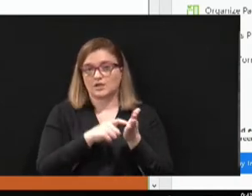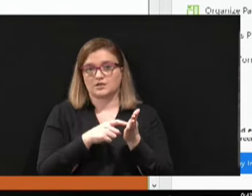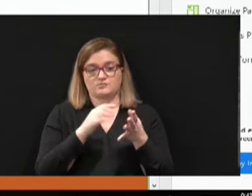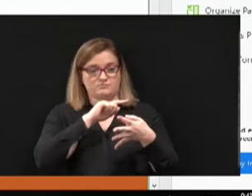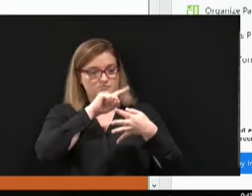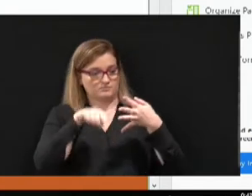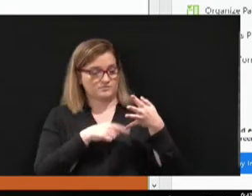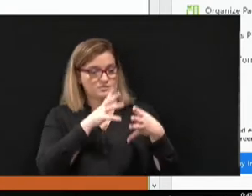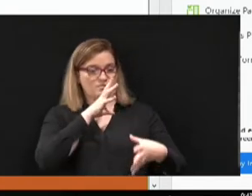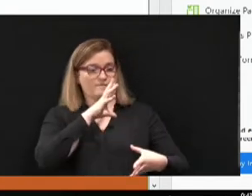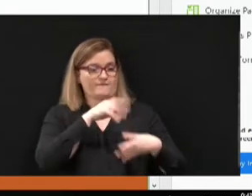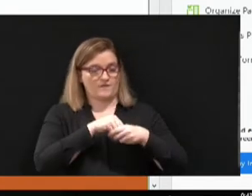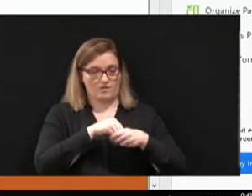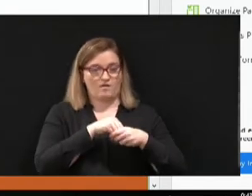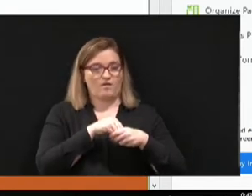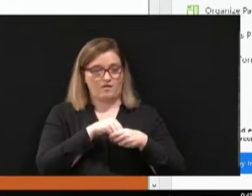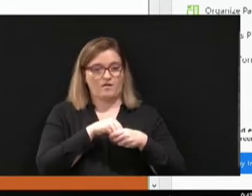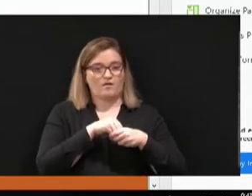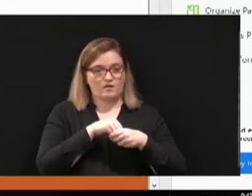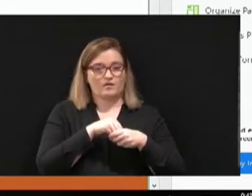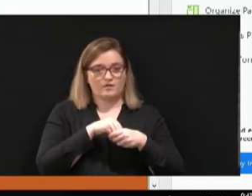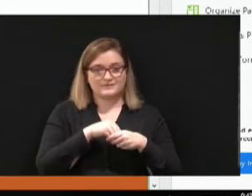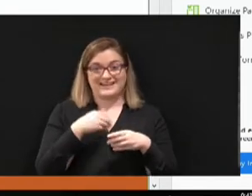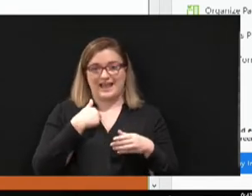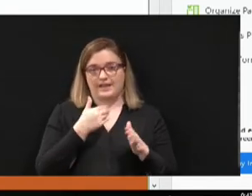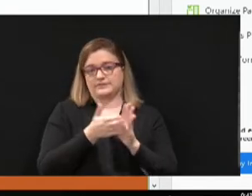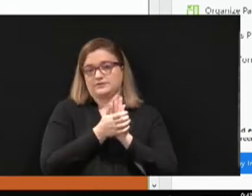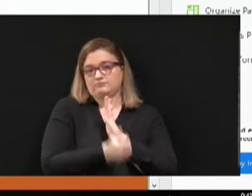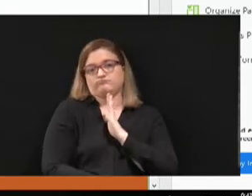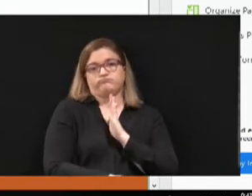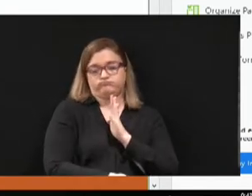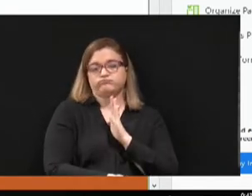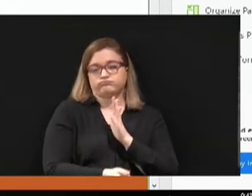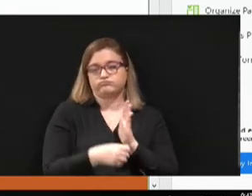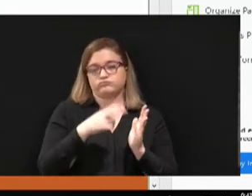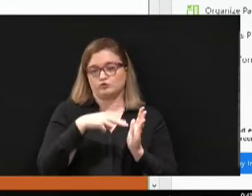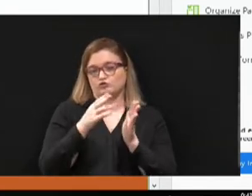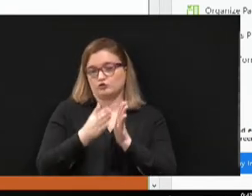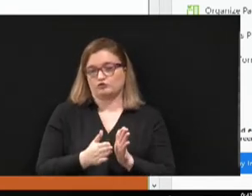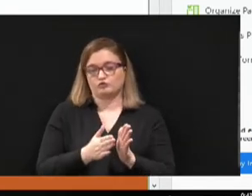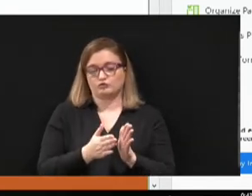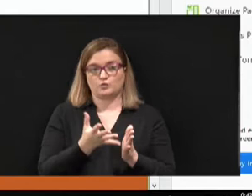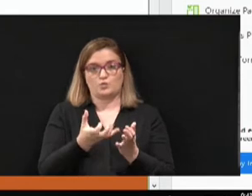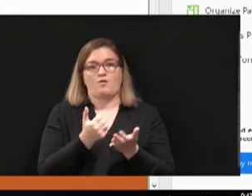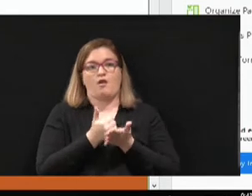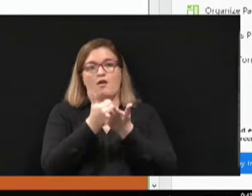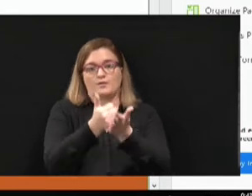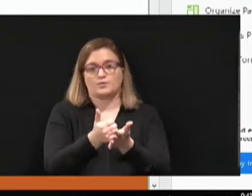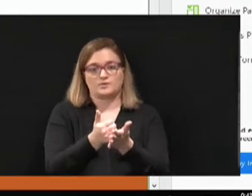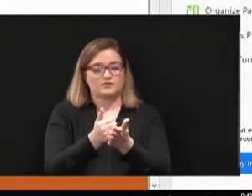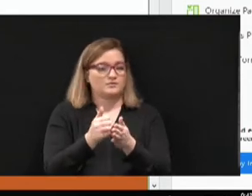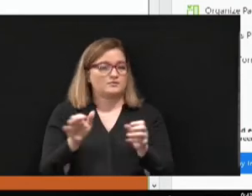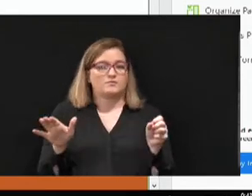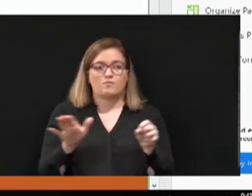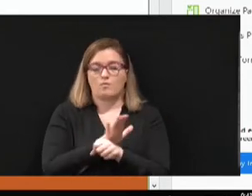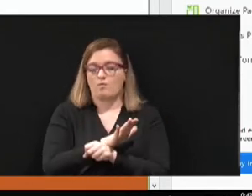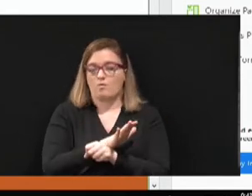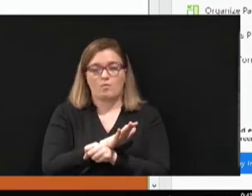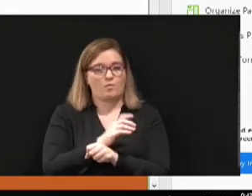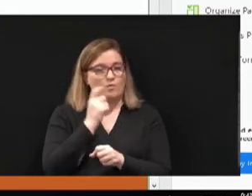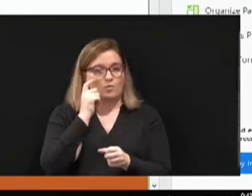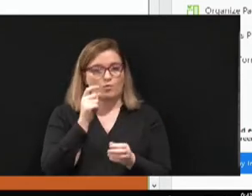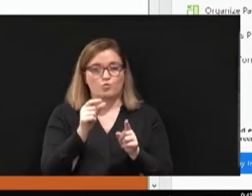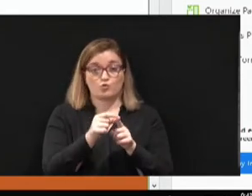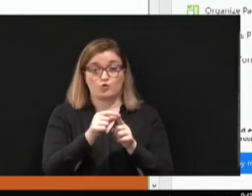That is what we're trying to do. We're going to help you with the whole word recognition piece, which